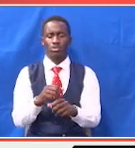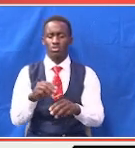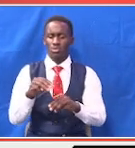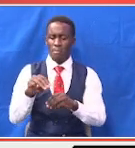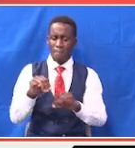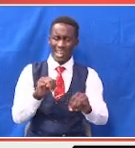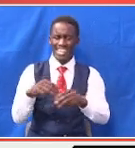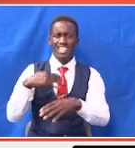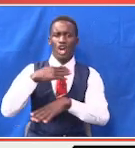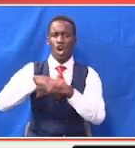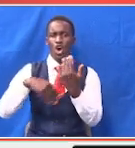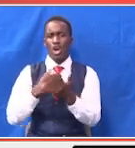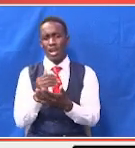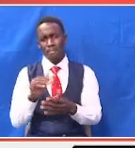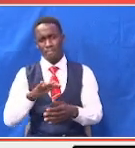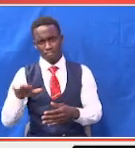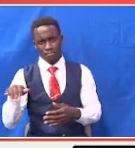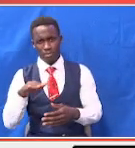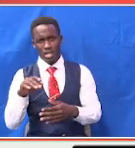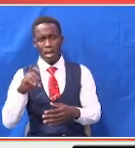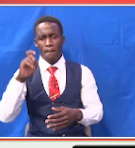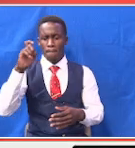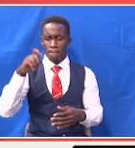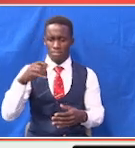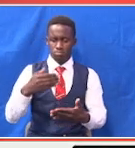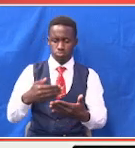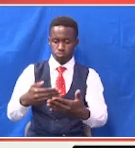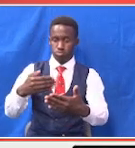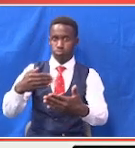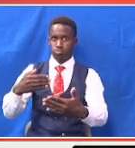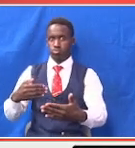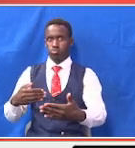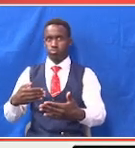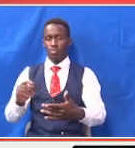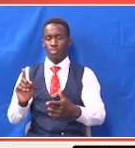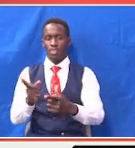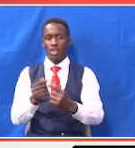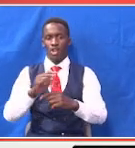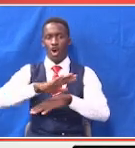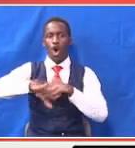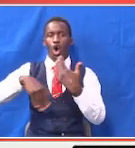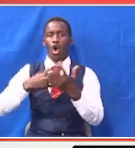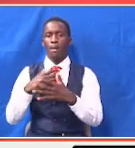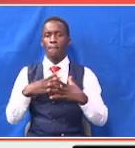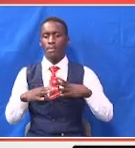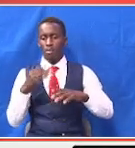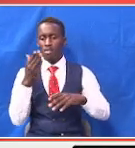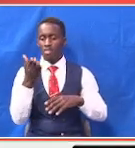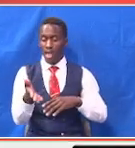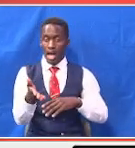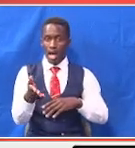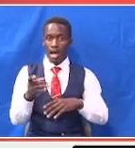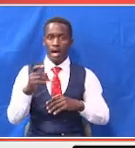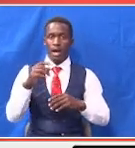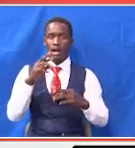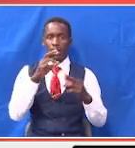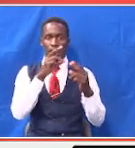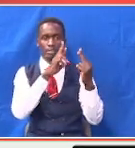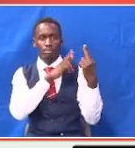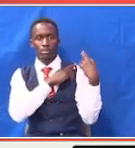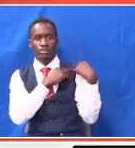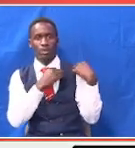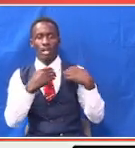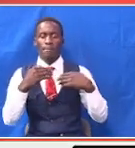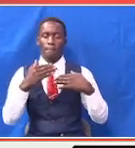Mm-hmm. Mm-hmm. You know, he must step back and then all those people need to be accountable. If they cannot do the